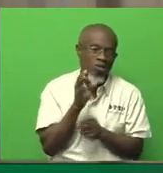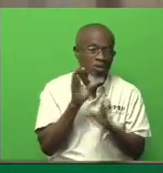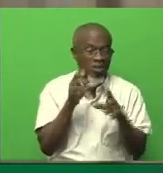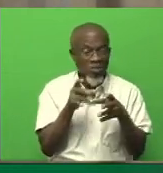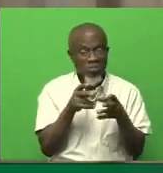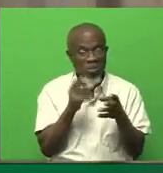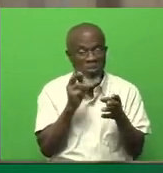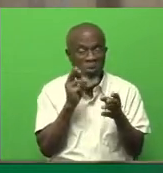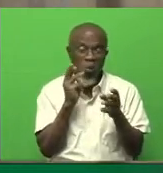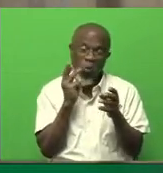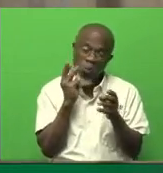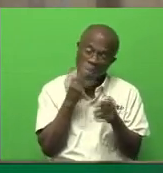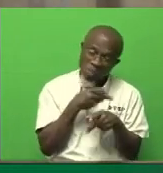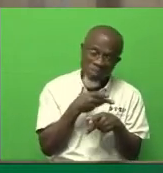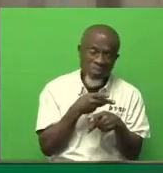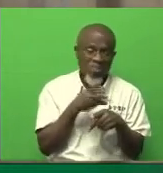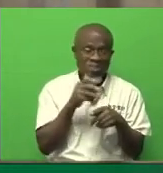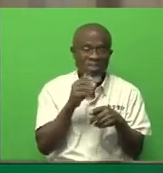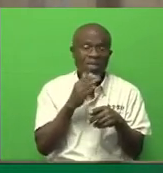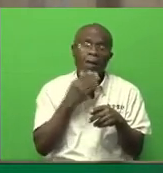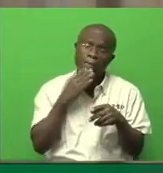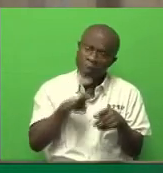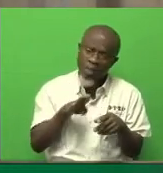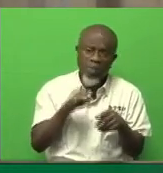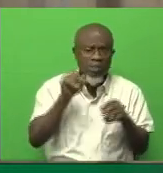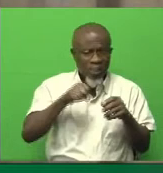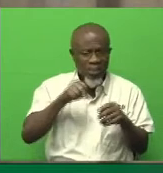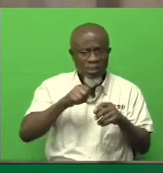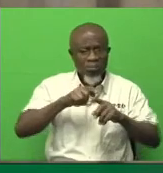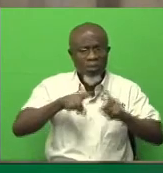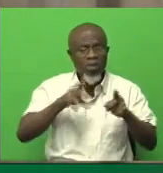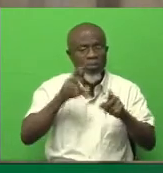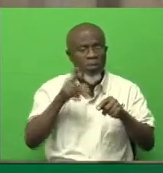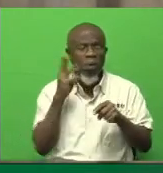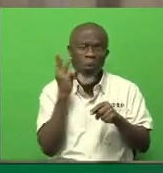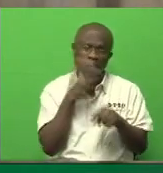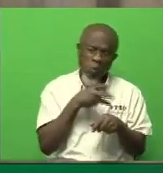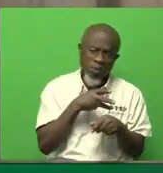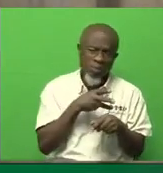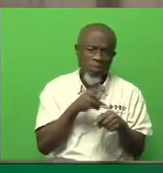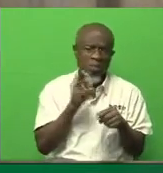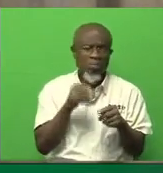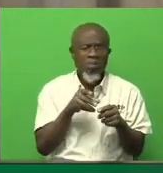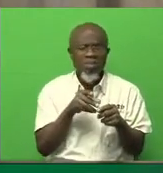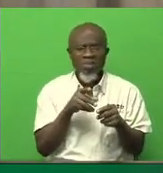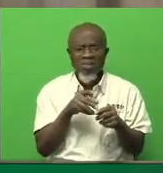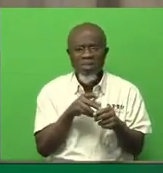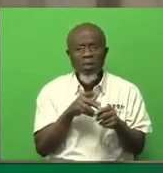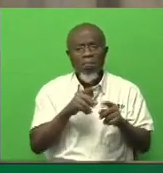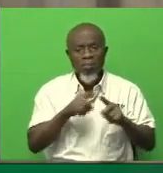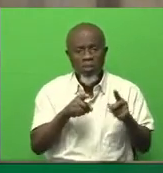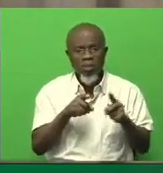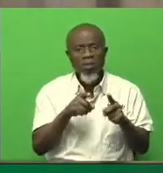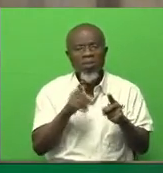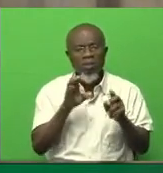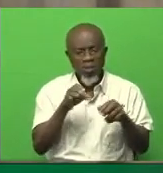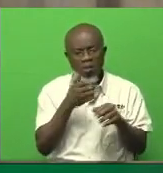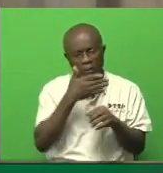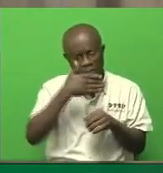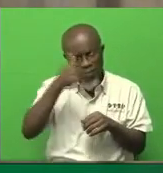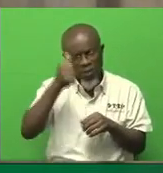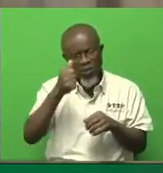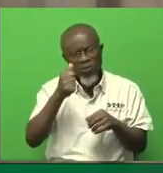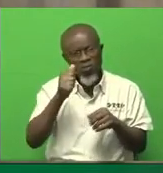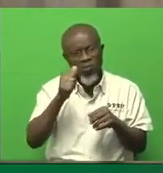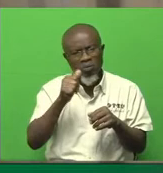guys things are bad but it could have been worse could have been terrible awful right it could have been better it absolutely